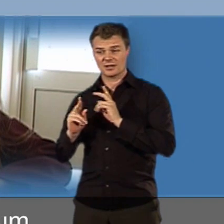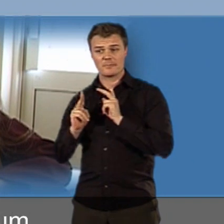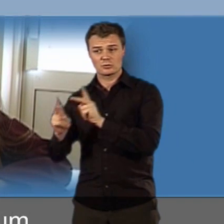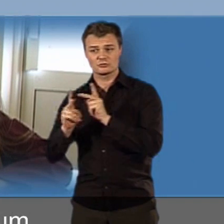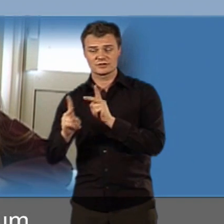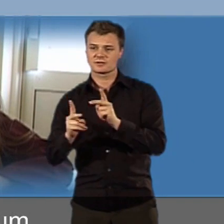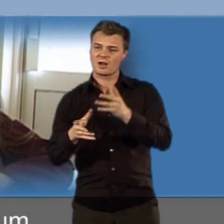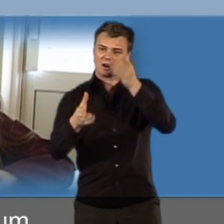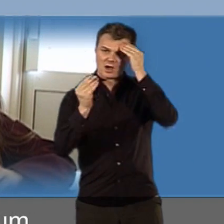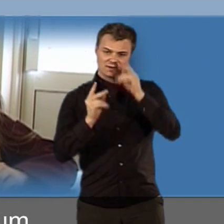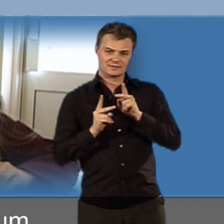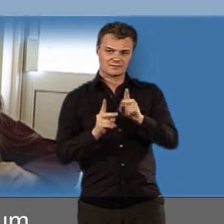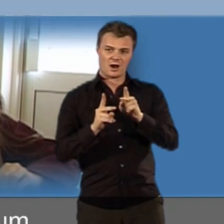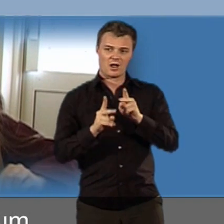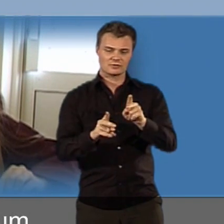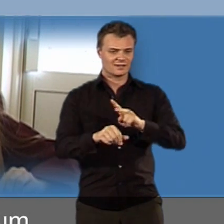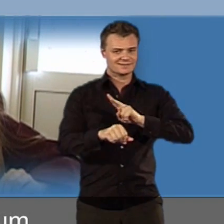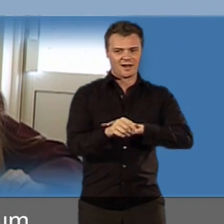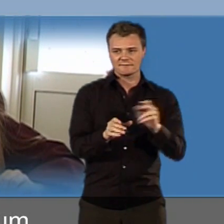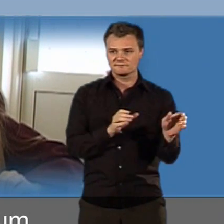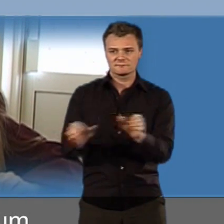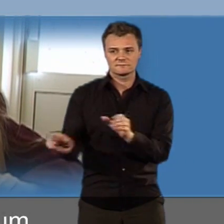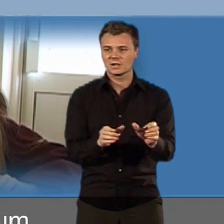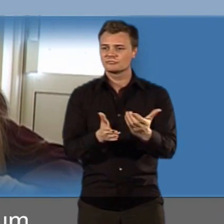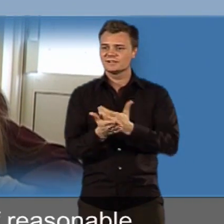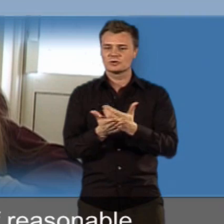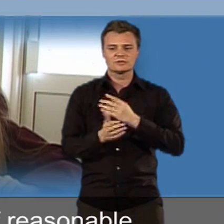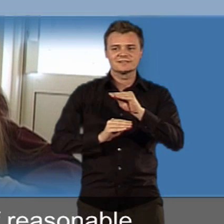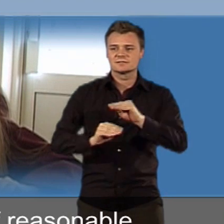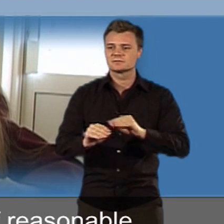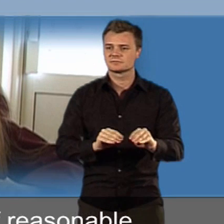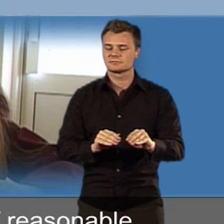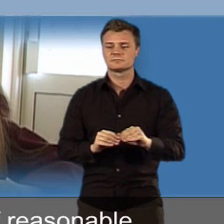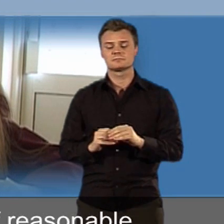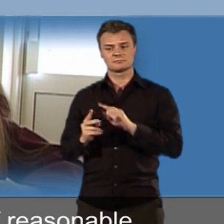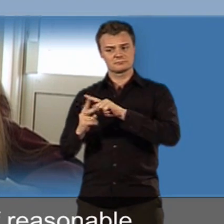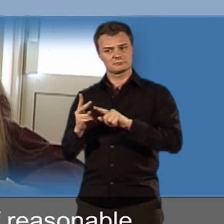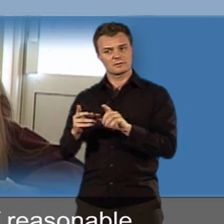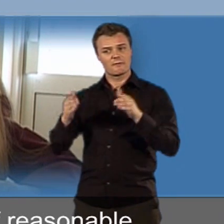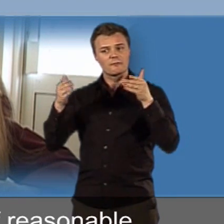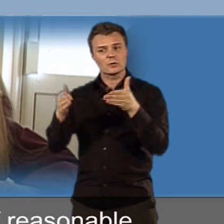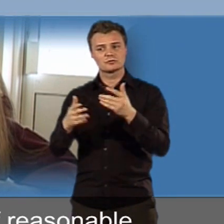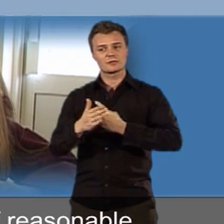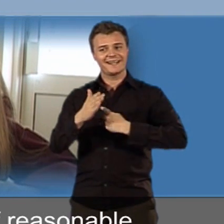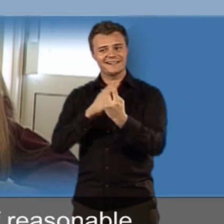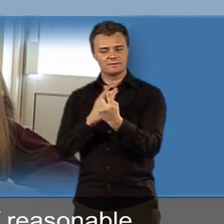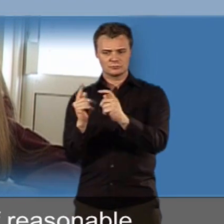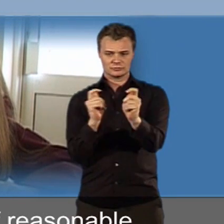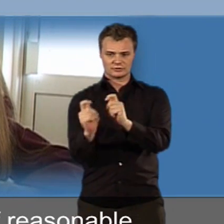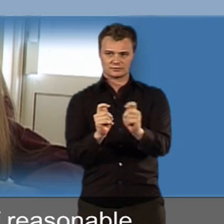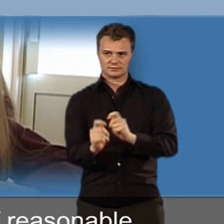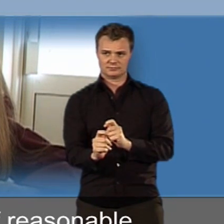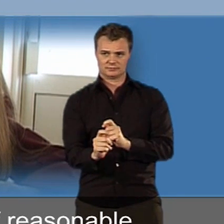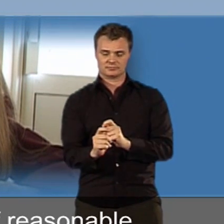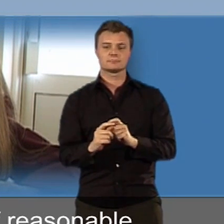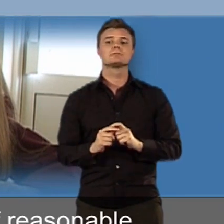Ethos and process, and curriculum and planning illustrate how schools have incorporated the making of reasonable adjustments into wider